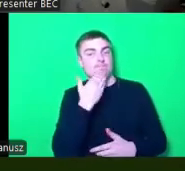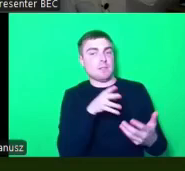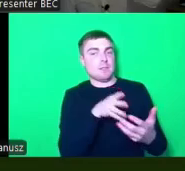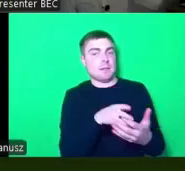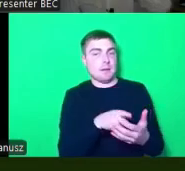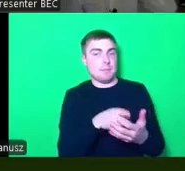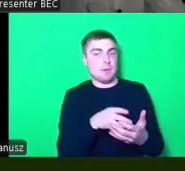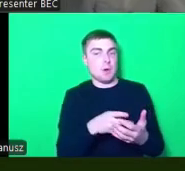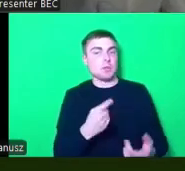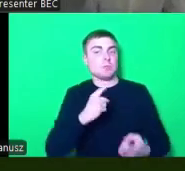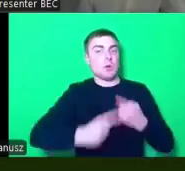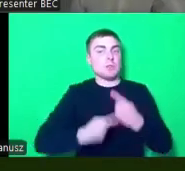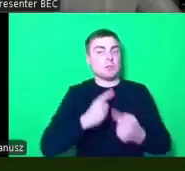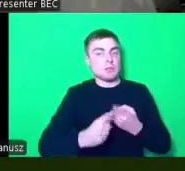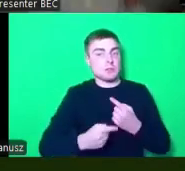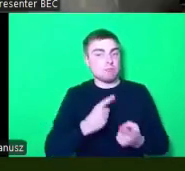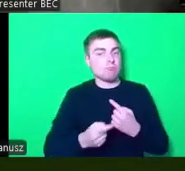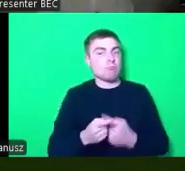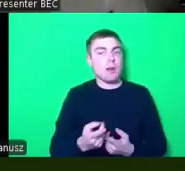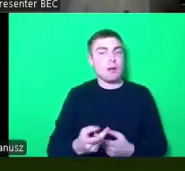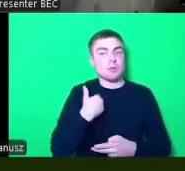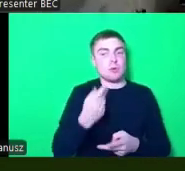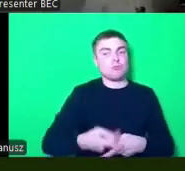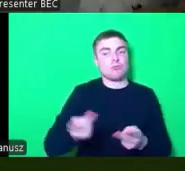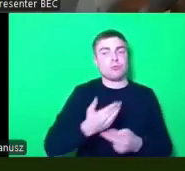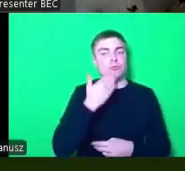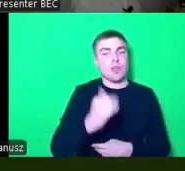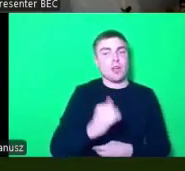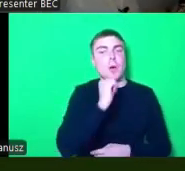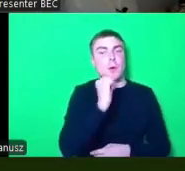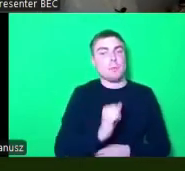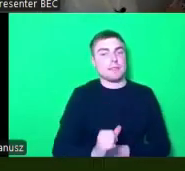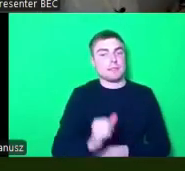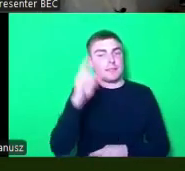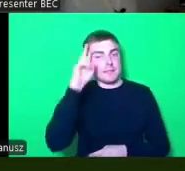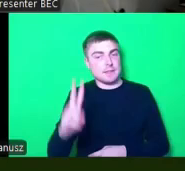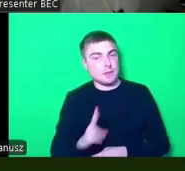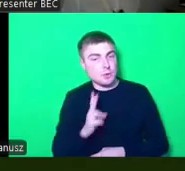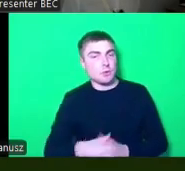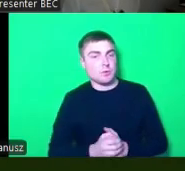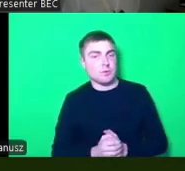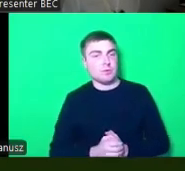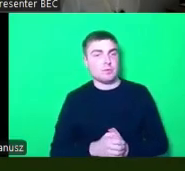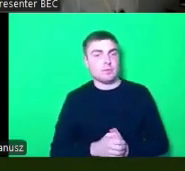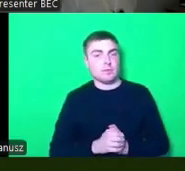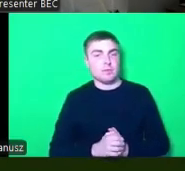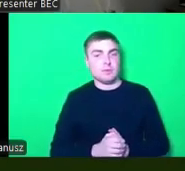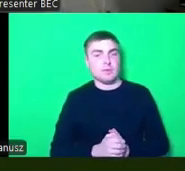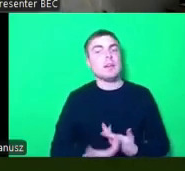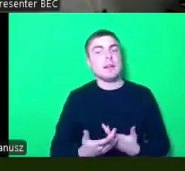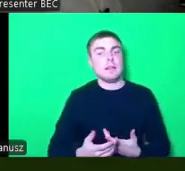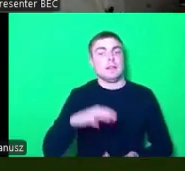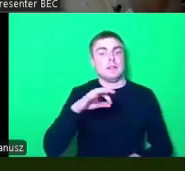European Forest Institute. And yeah, this is the kind of landscape I think most of us have in mind, where you